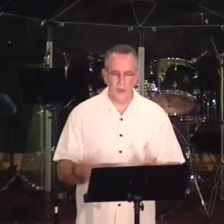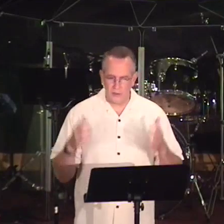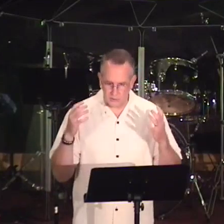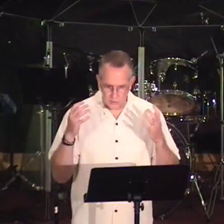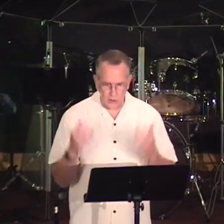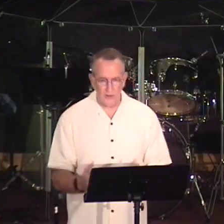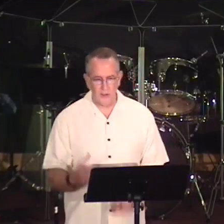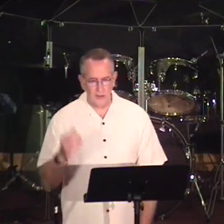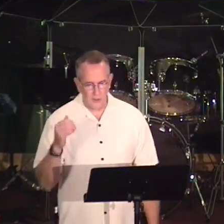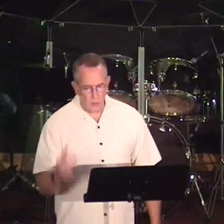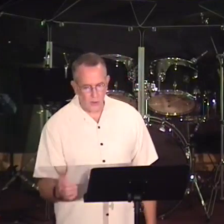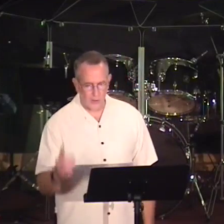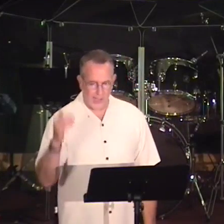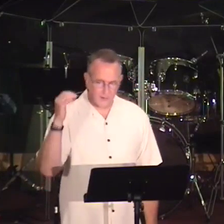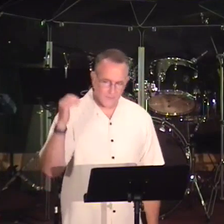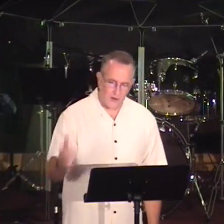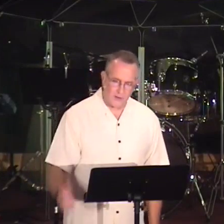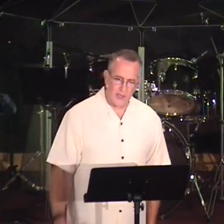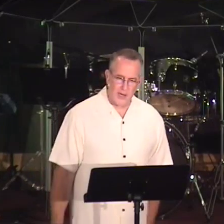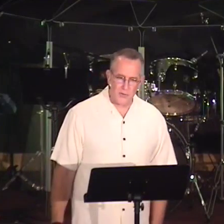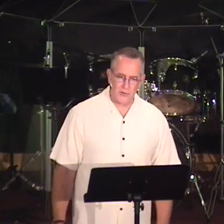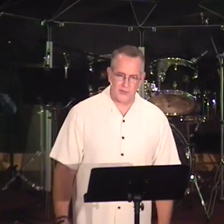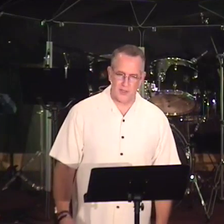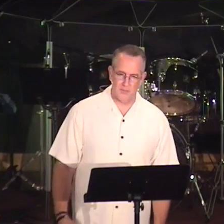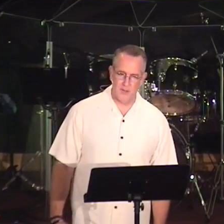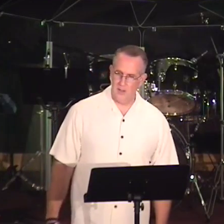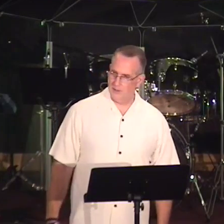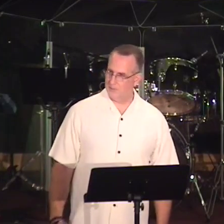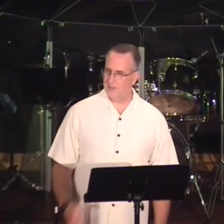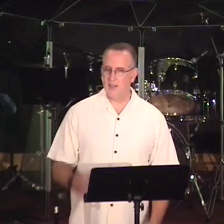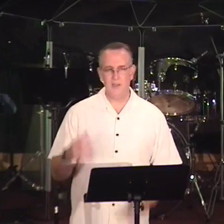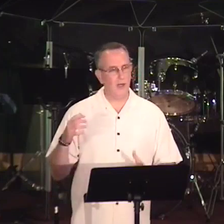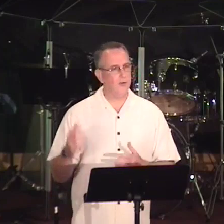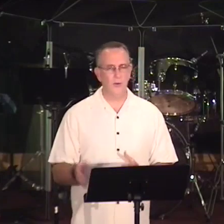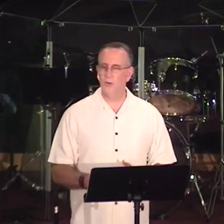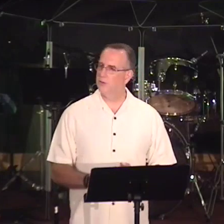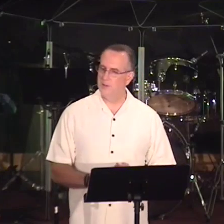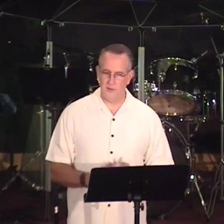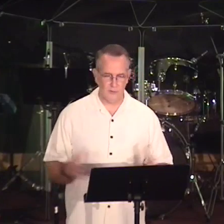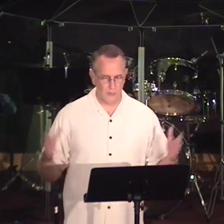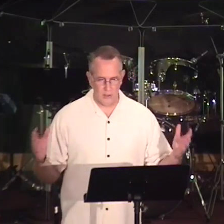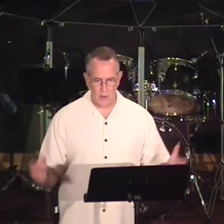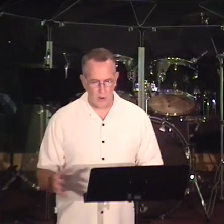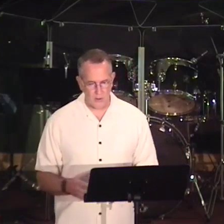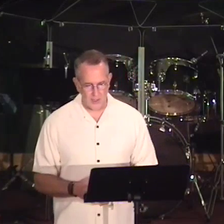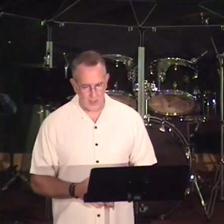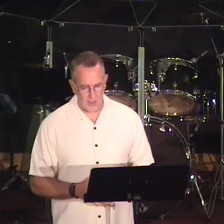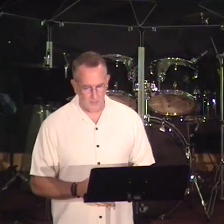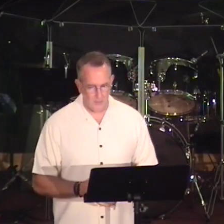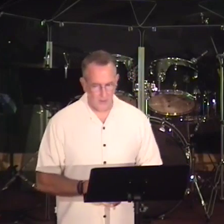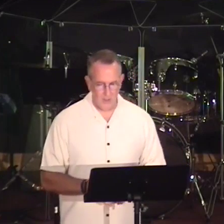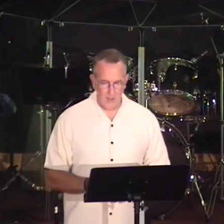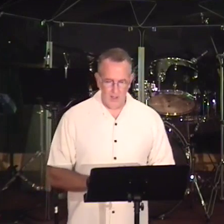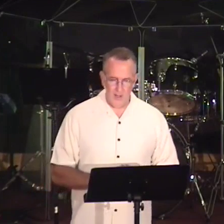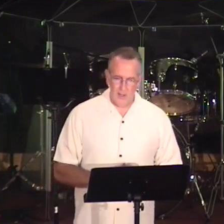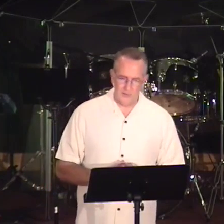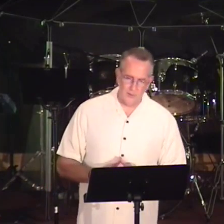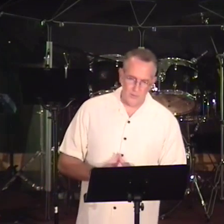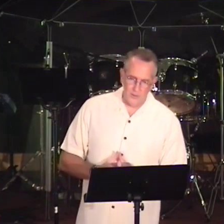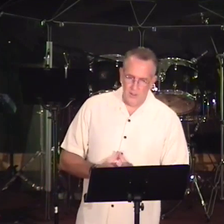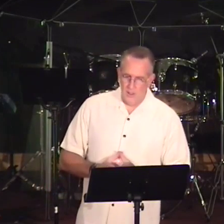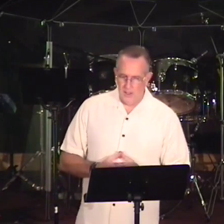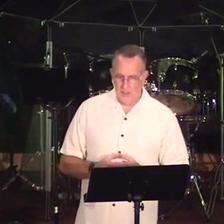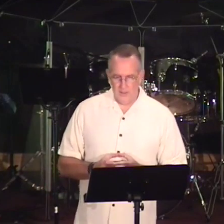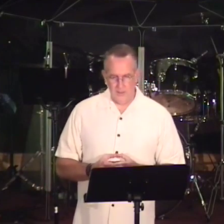Christian Church is a church that is in order. It has a functioning eldership that's been taking care of the Lord's business for a long time. And